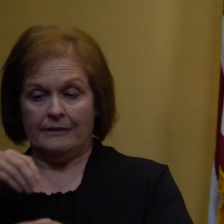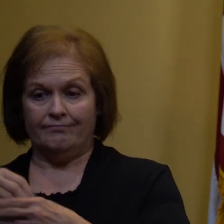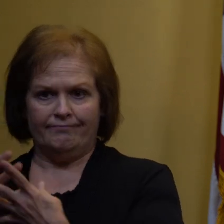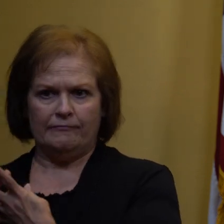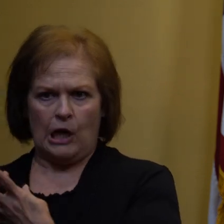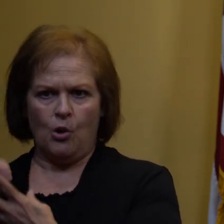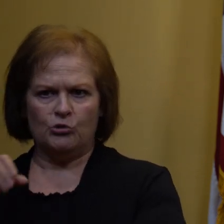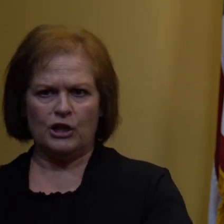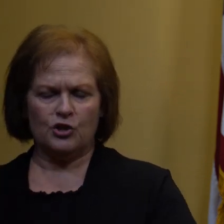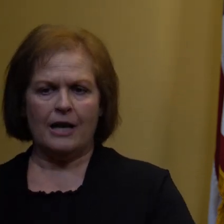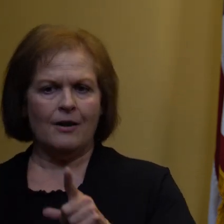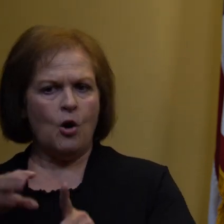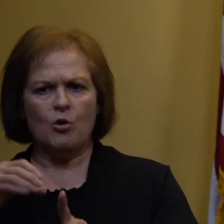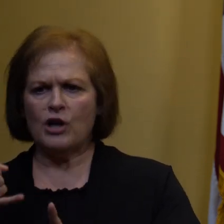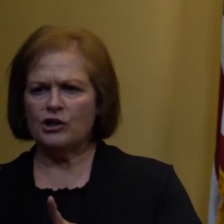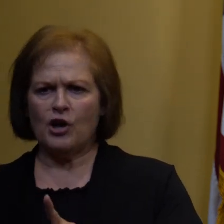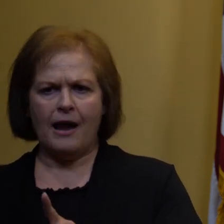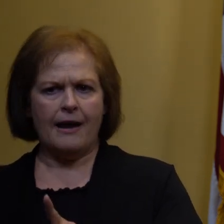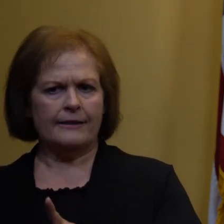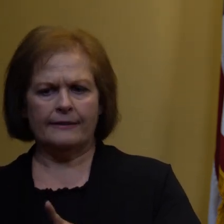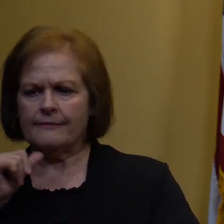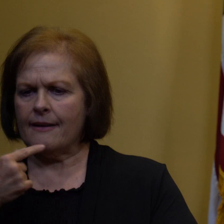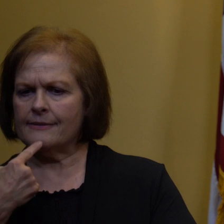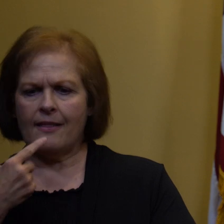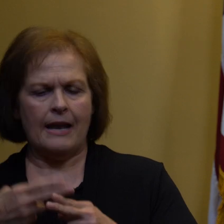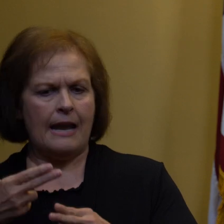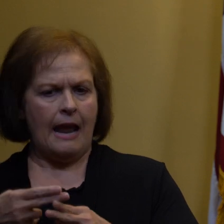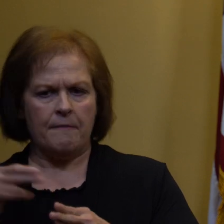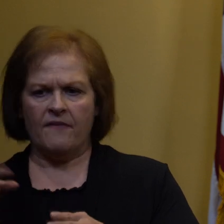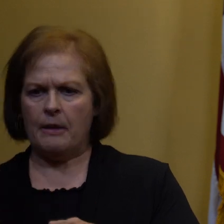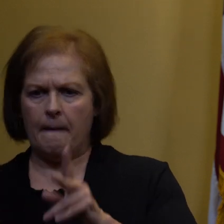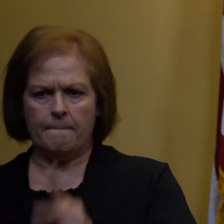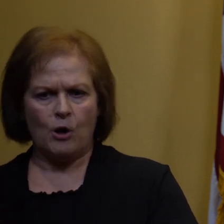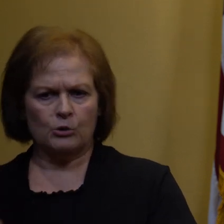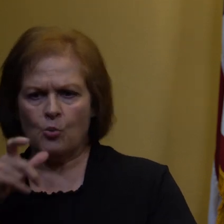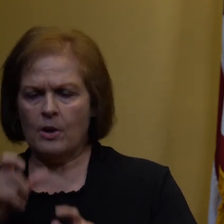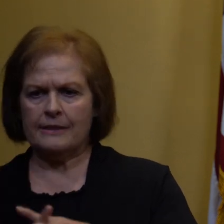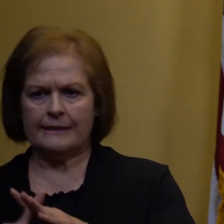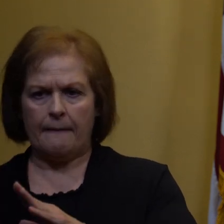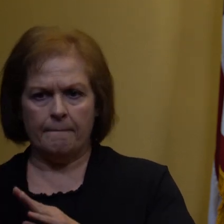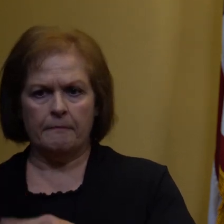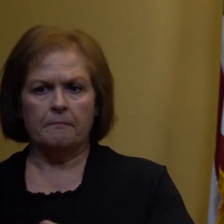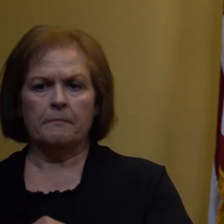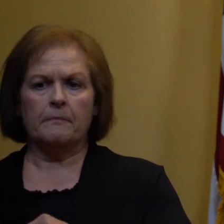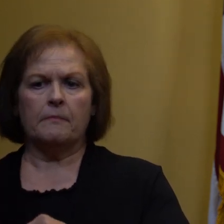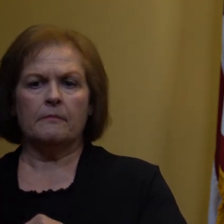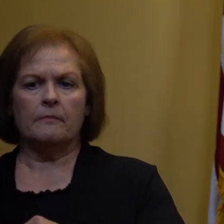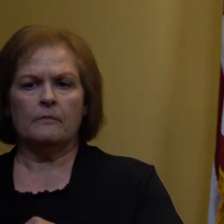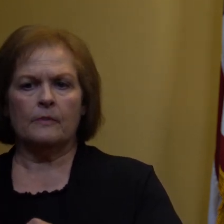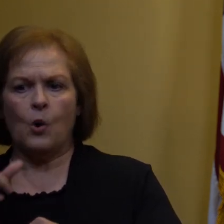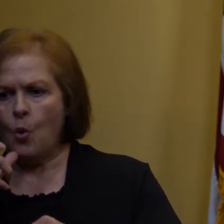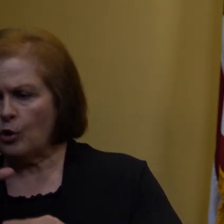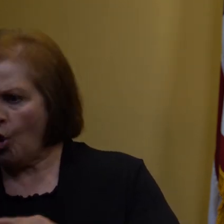OJJ. OJJ did not release the name of the individual that had escaped, or who was